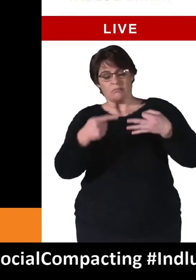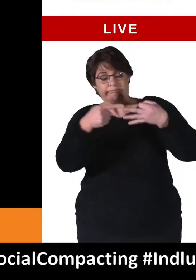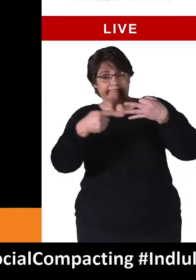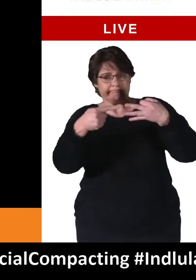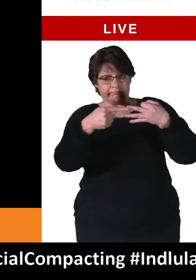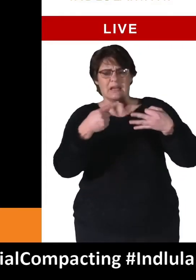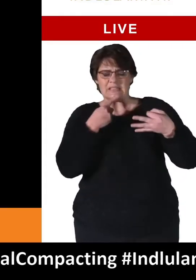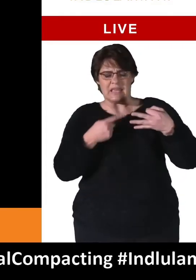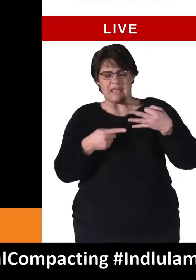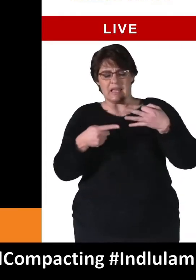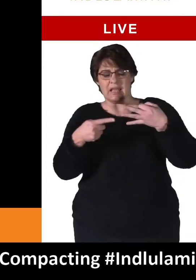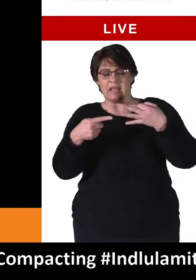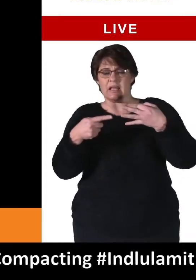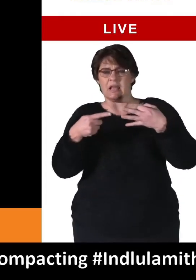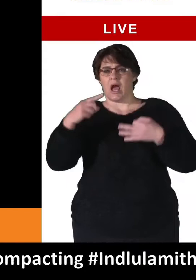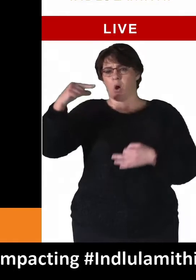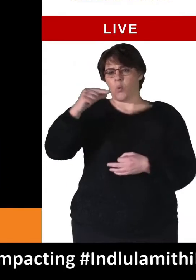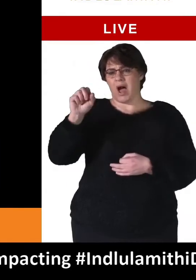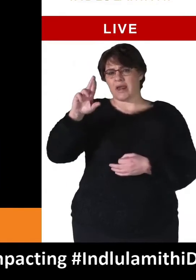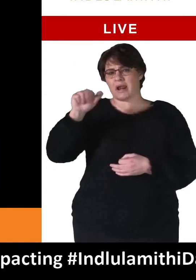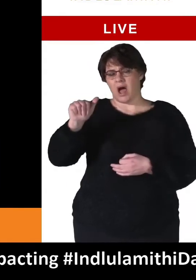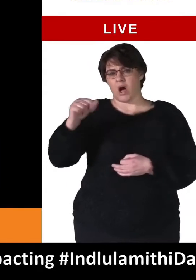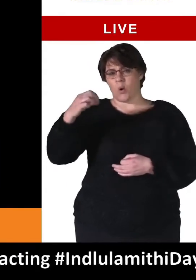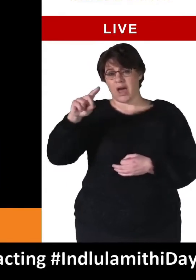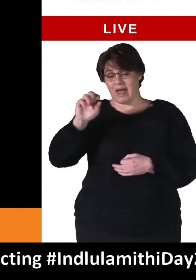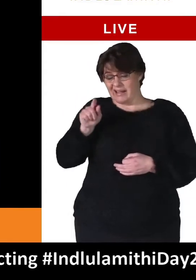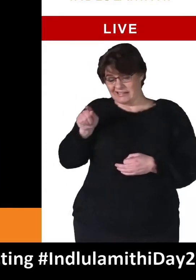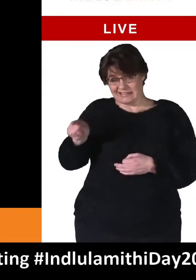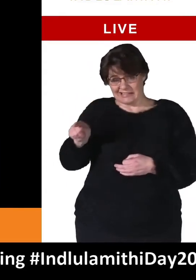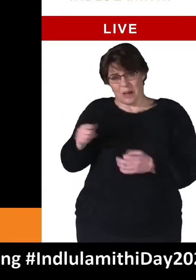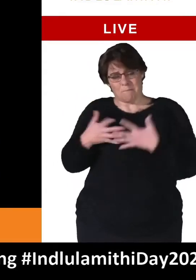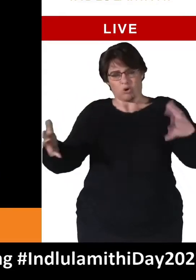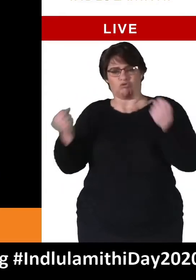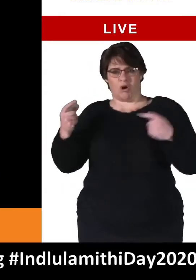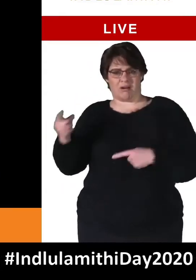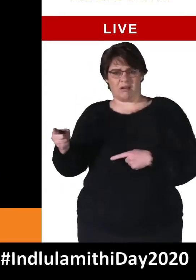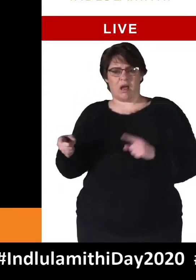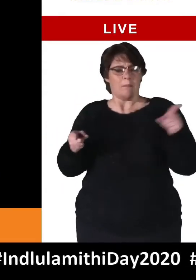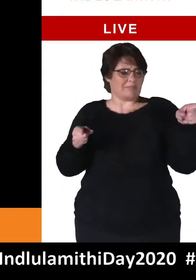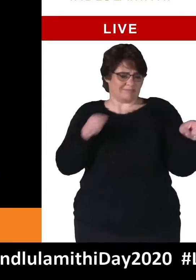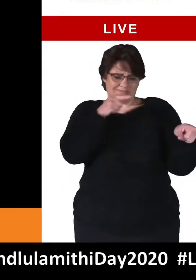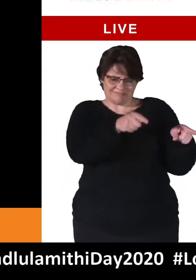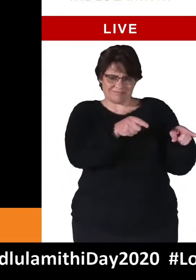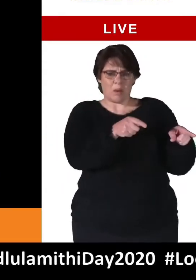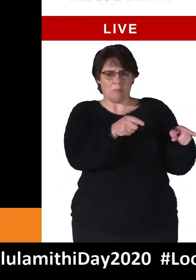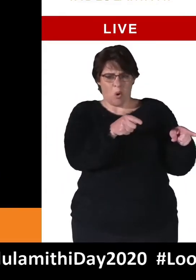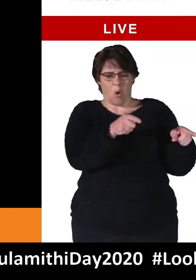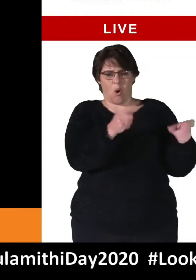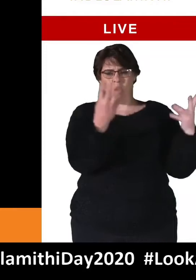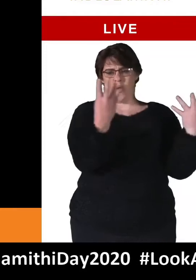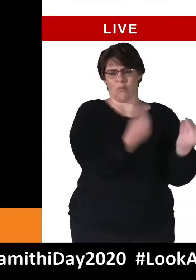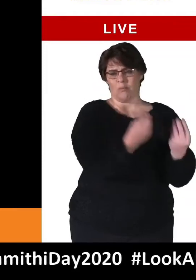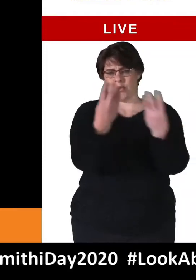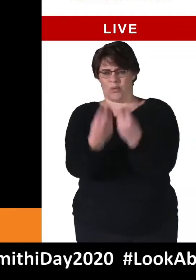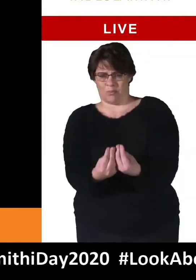see that the Gwara-Gwara scenario has become stronger, with indicators slipping from both the other two scenarios. So if we put all